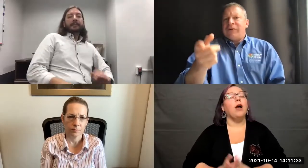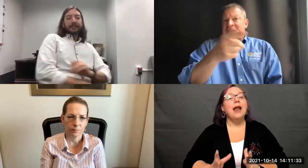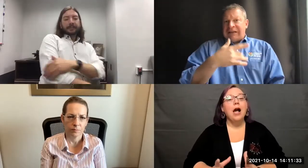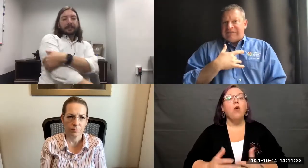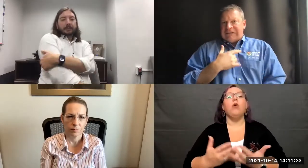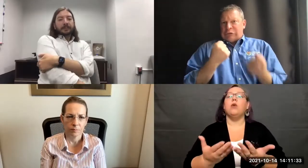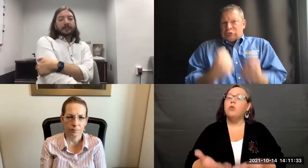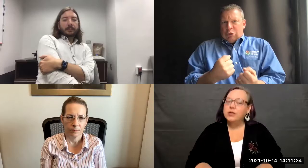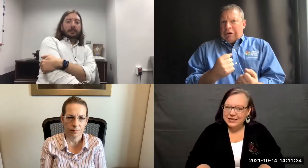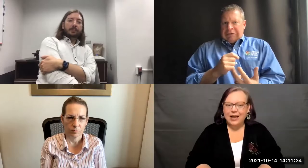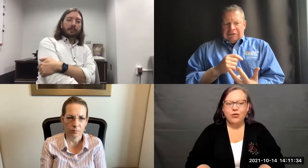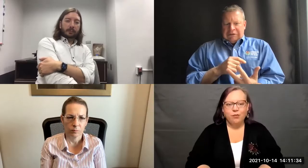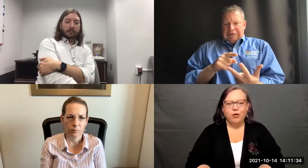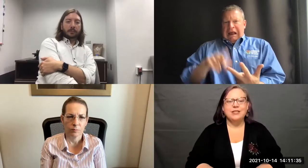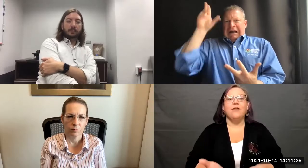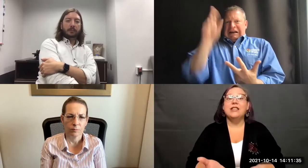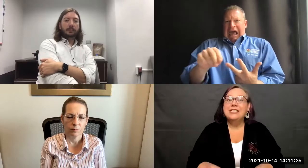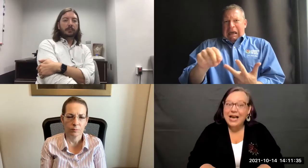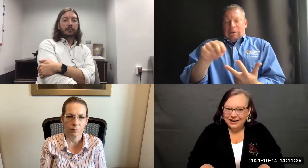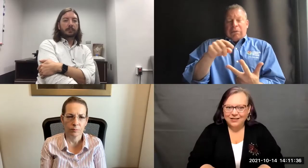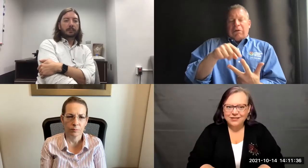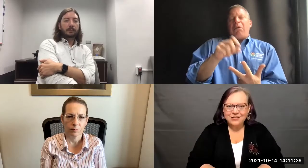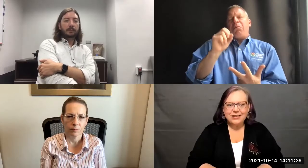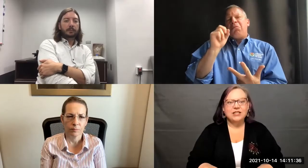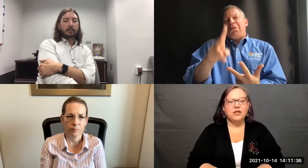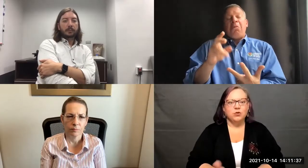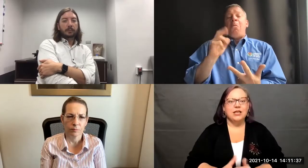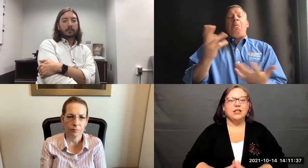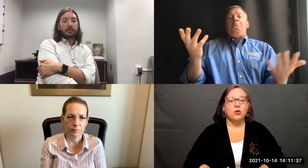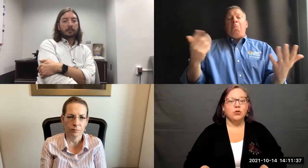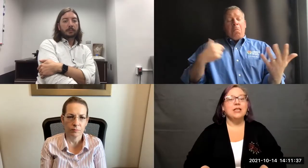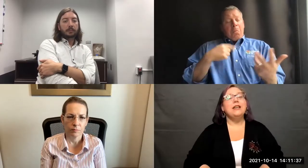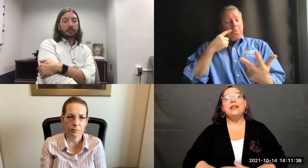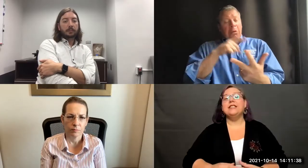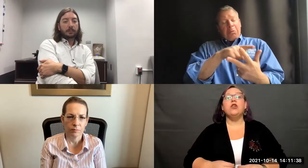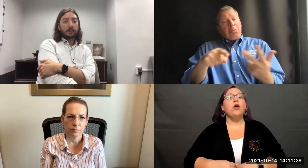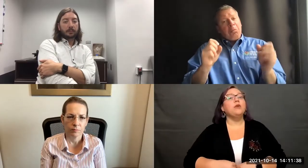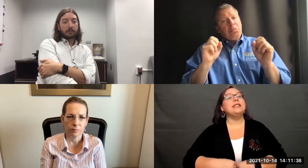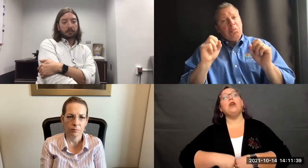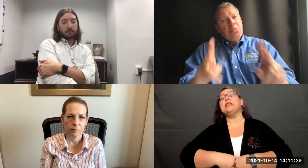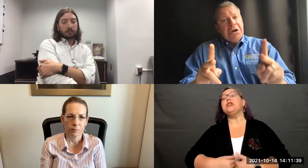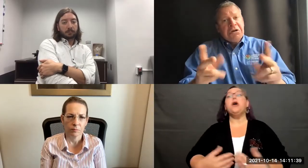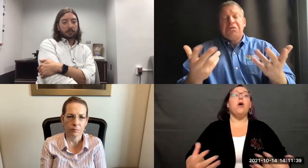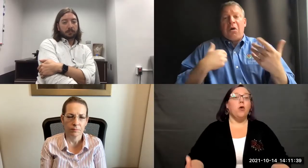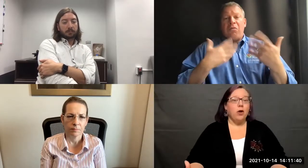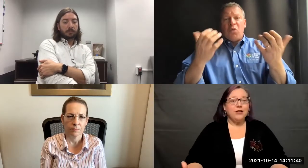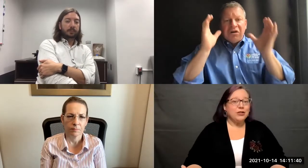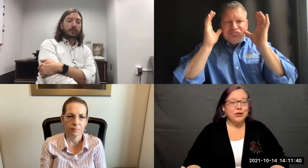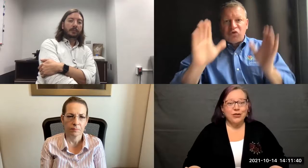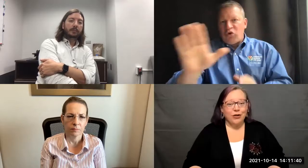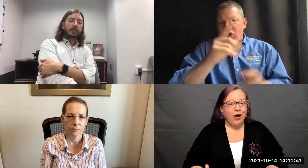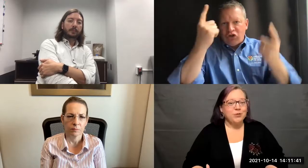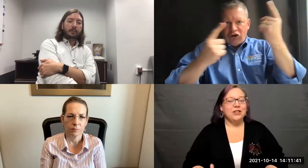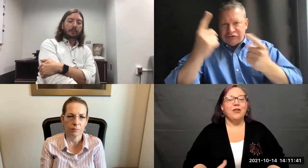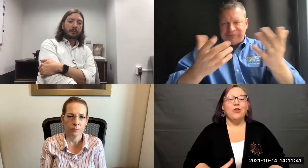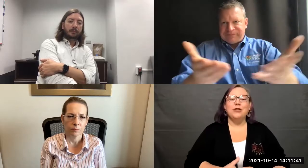but right now we want to gather the pulse of the data individuals at the schools. Is there a resounding no to